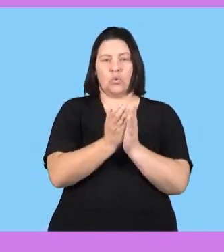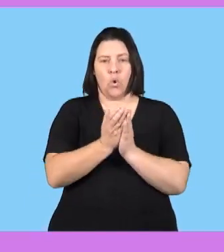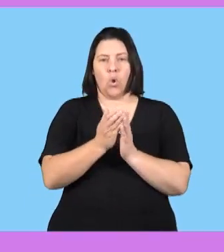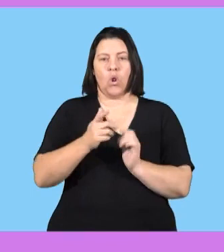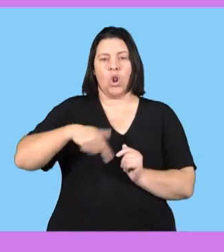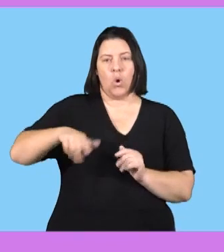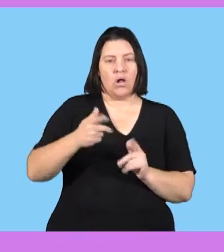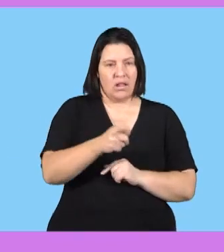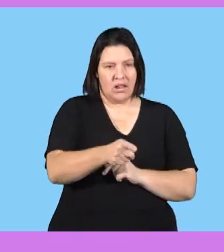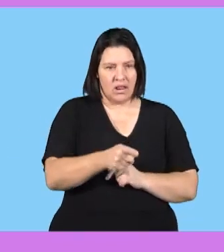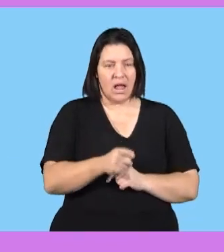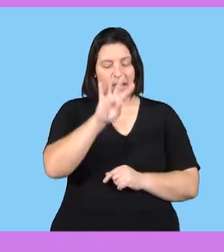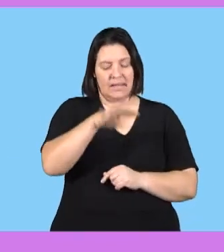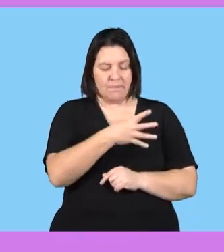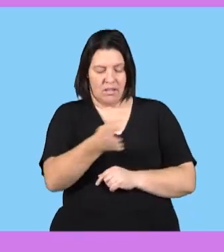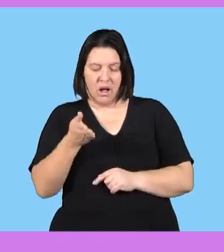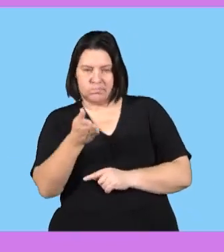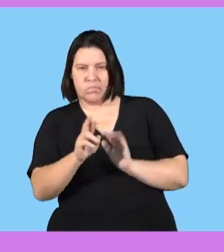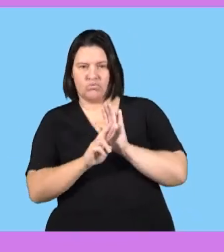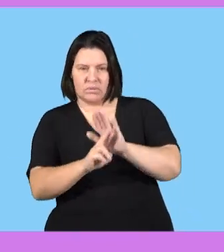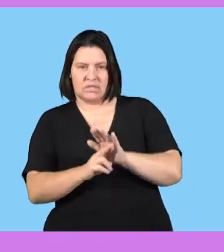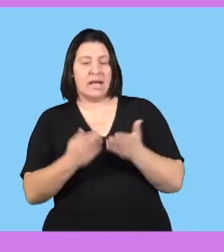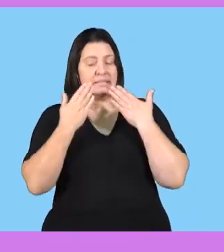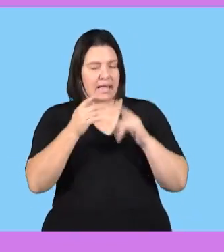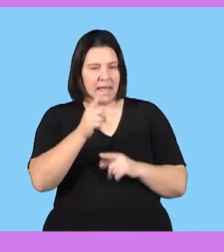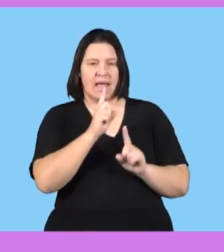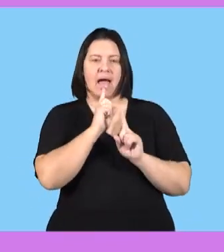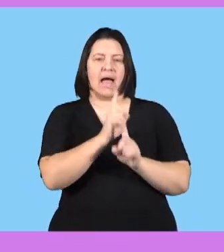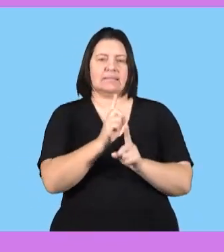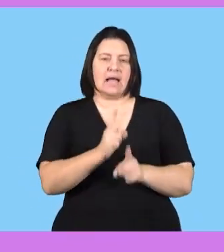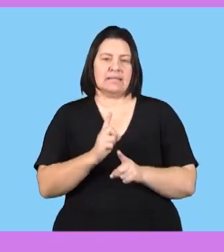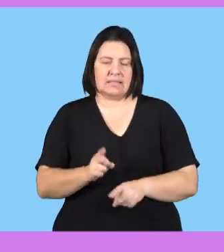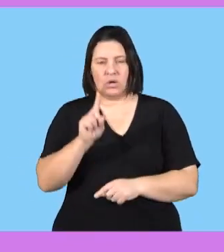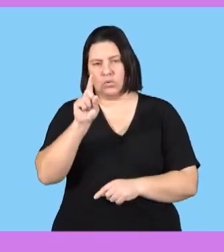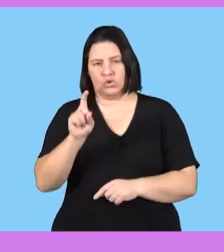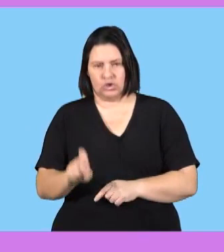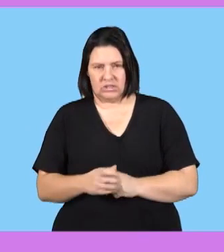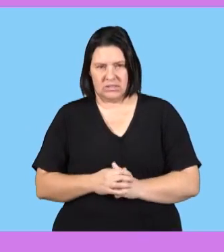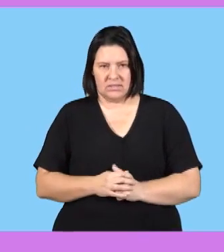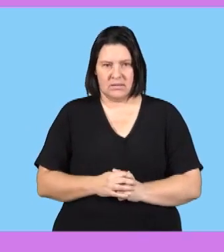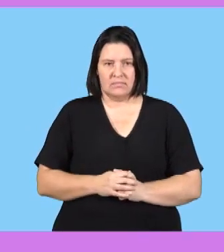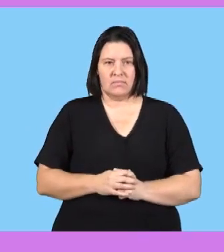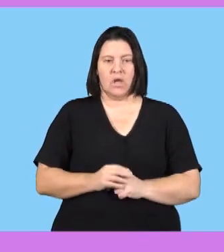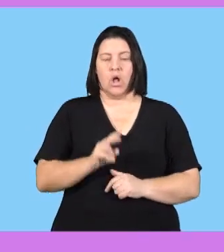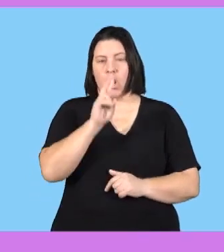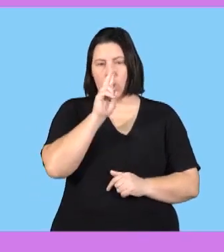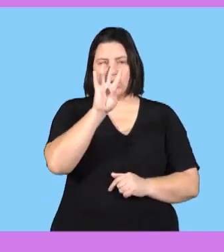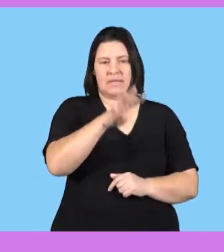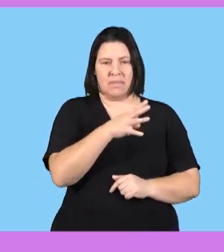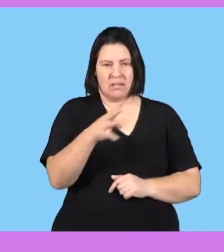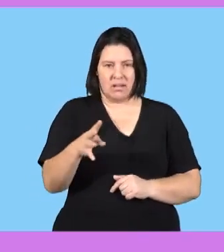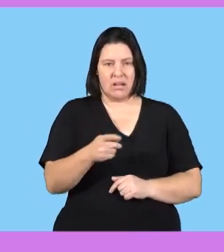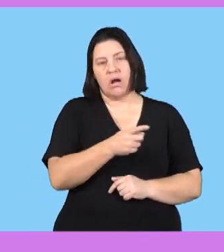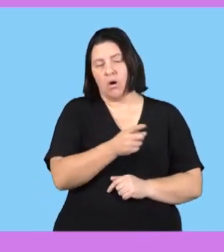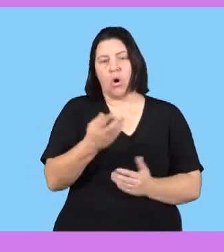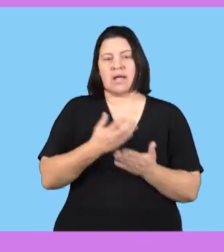school is represented in the table below. Study the table and answer the following questions. Okay, looking at the